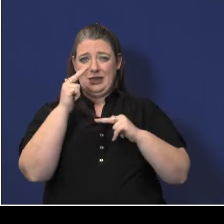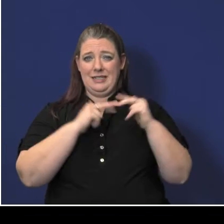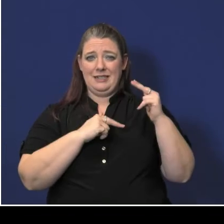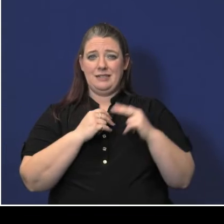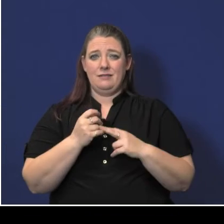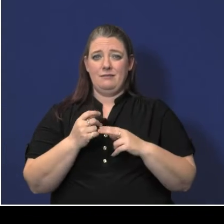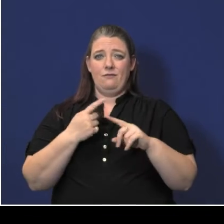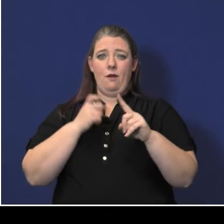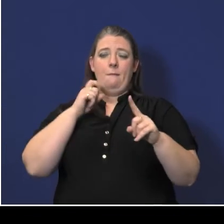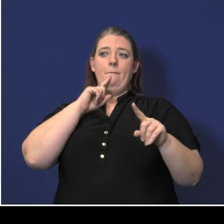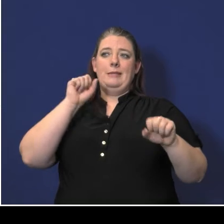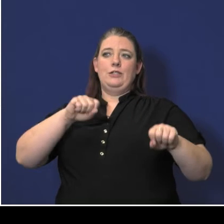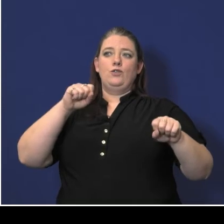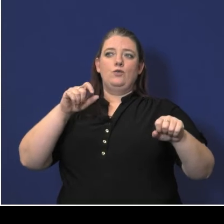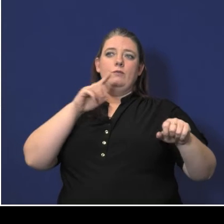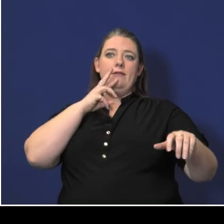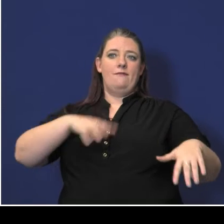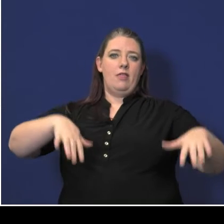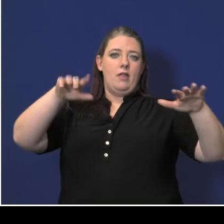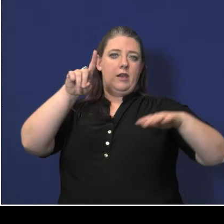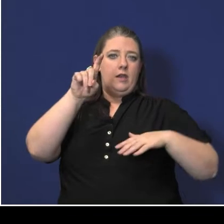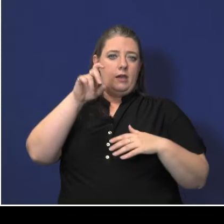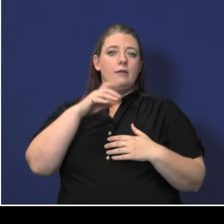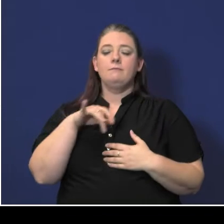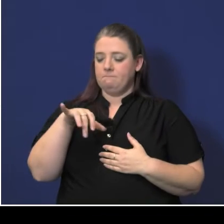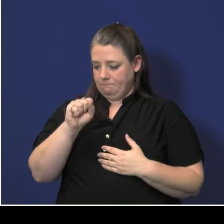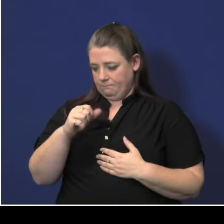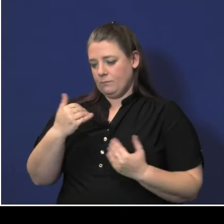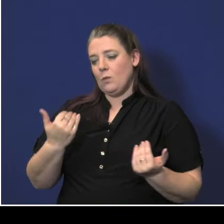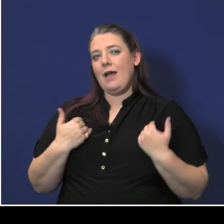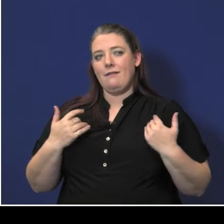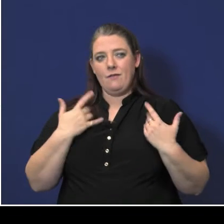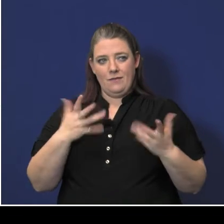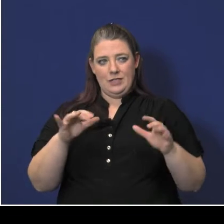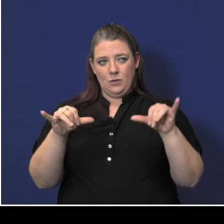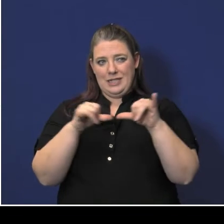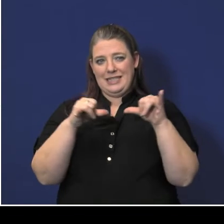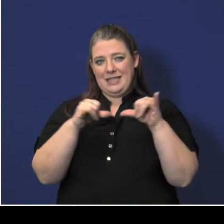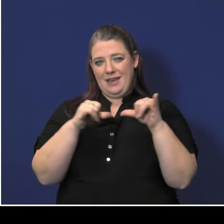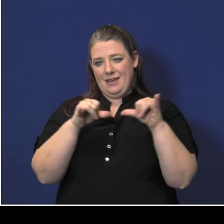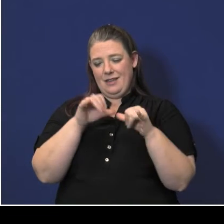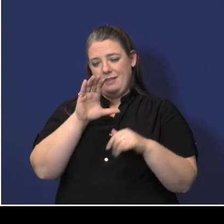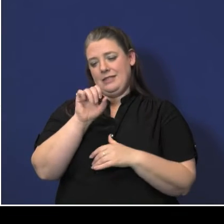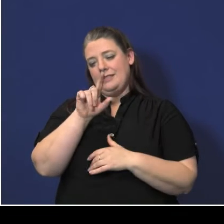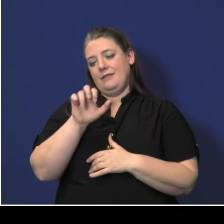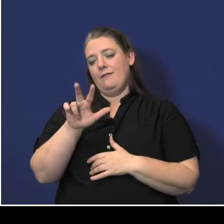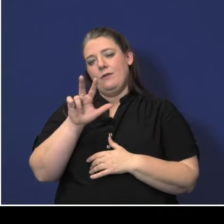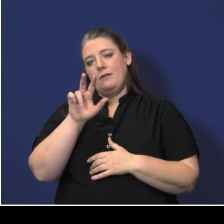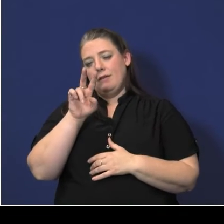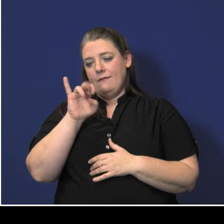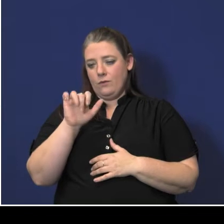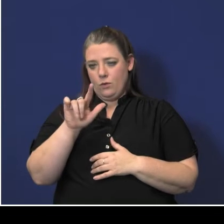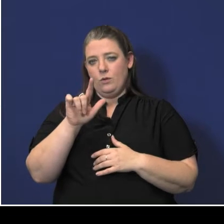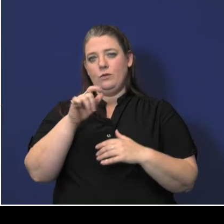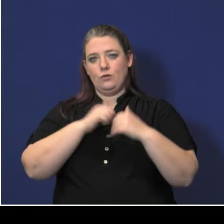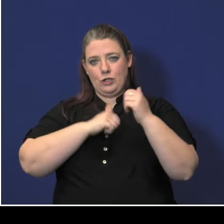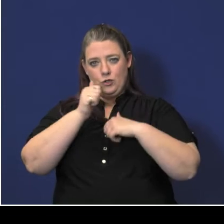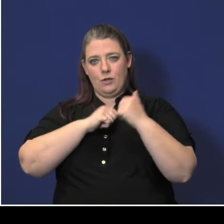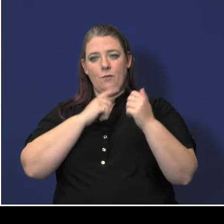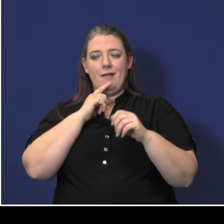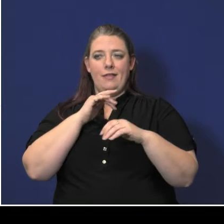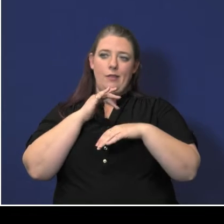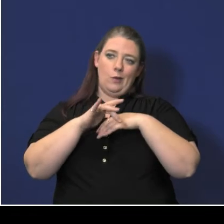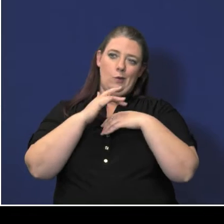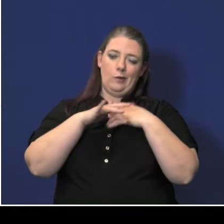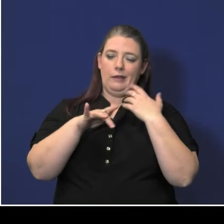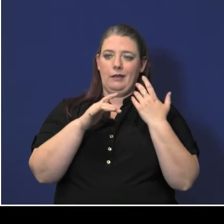from potential flooding? We do. We've sized the civil infrastructure on site with the early packages and